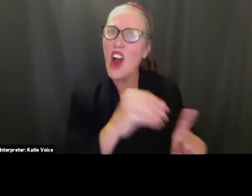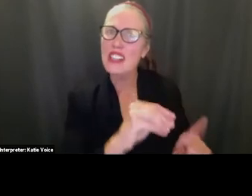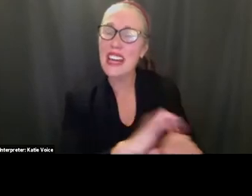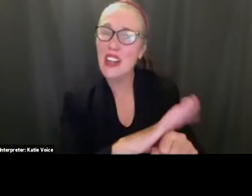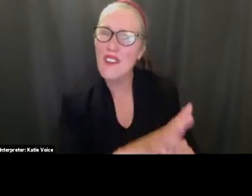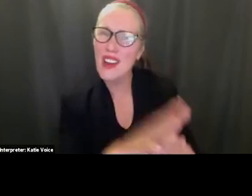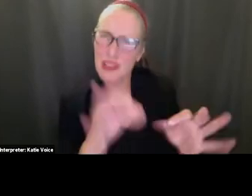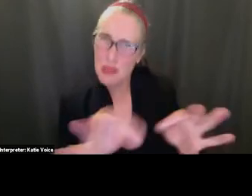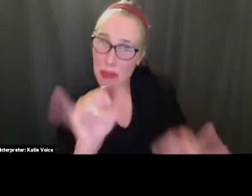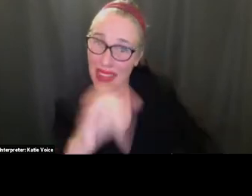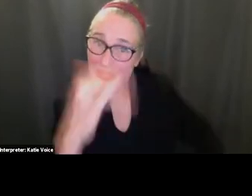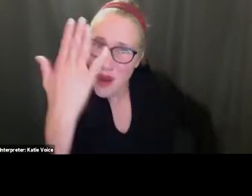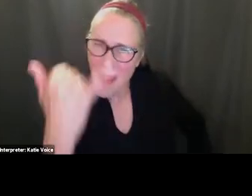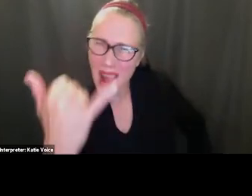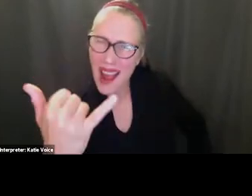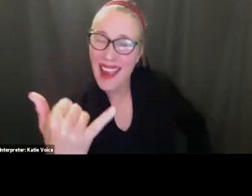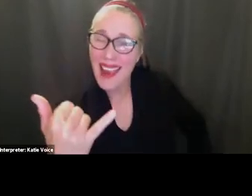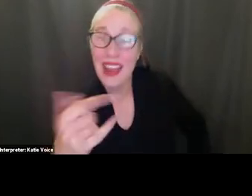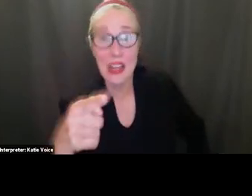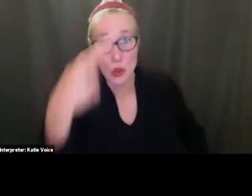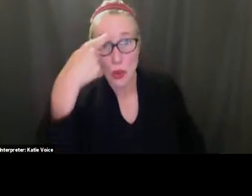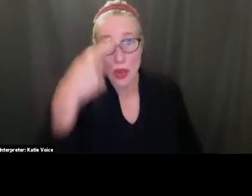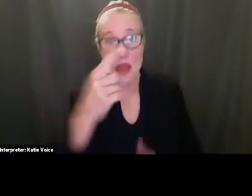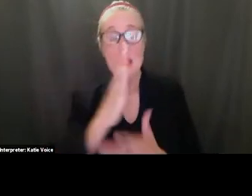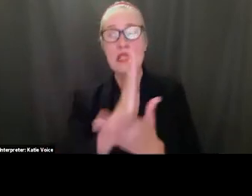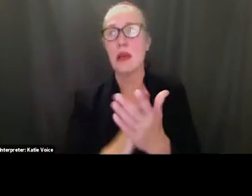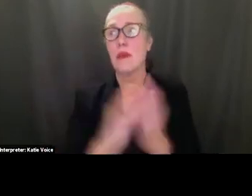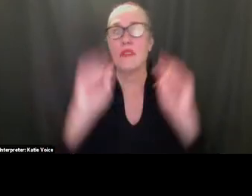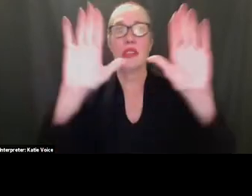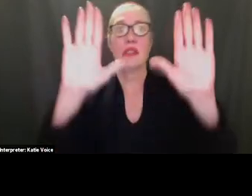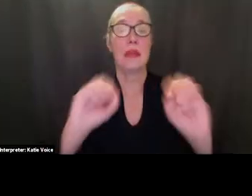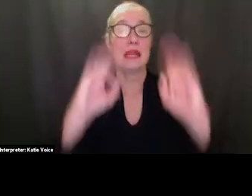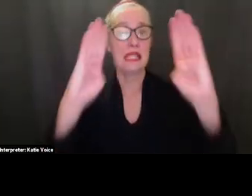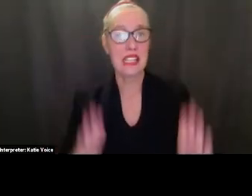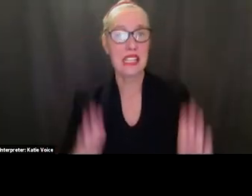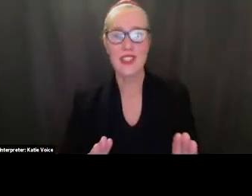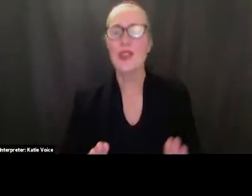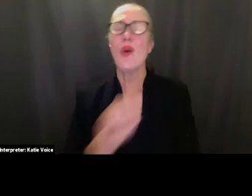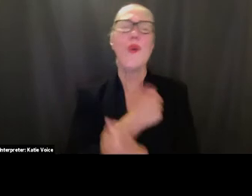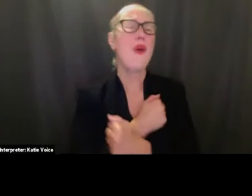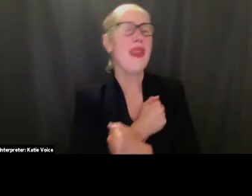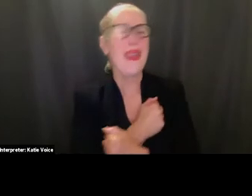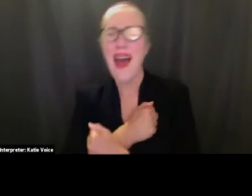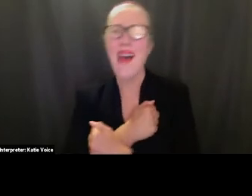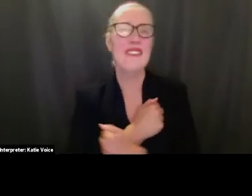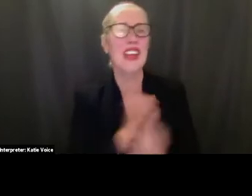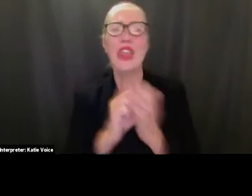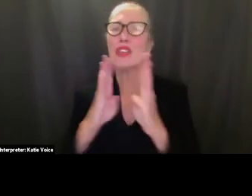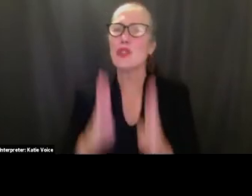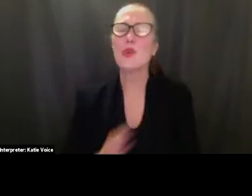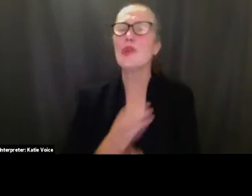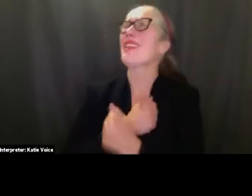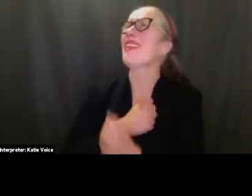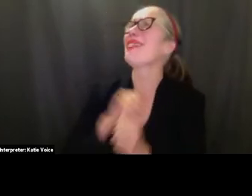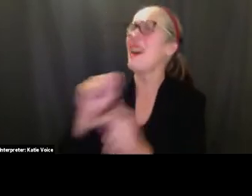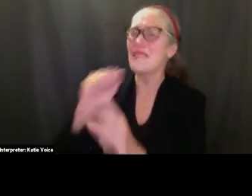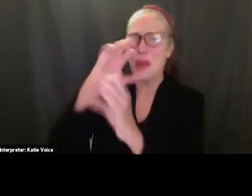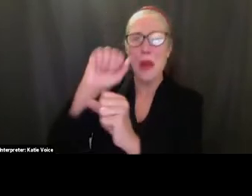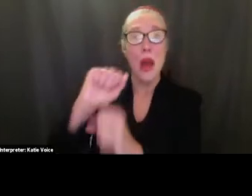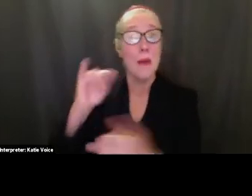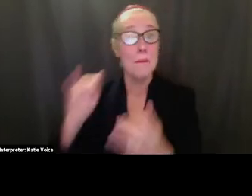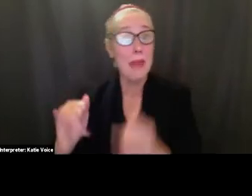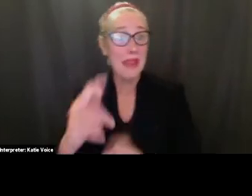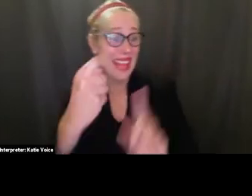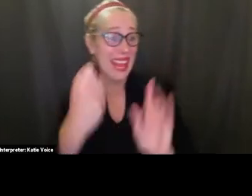explain that have you ever thought that some of these amazing teachers who are well-lived by their students might take the vaccine by the teacher state